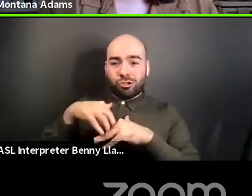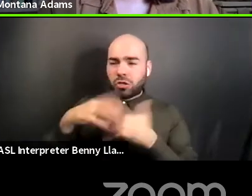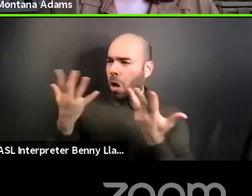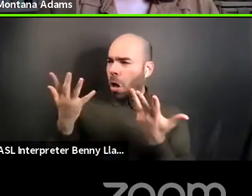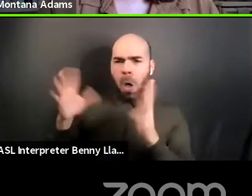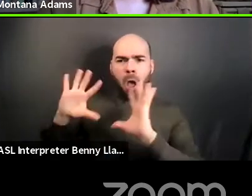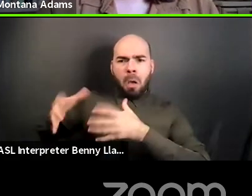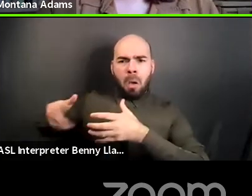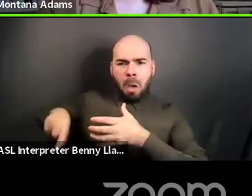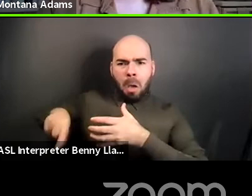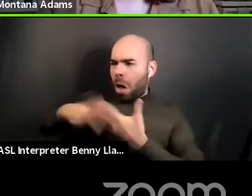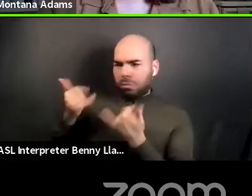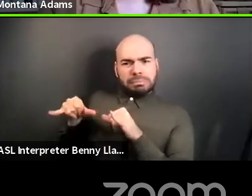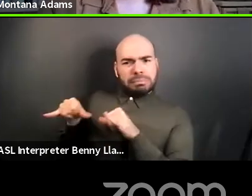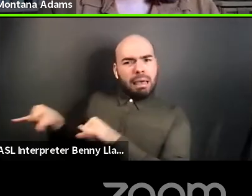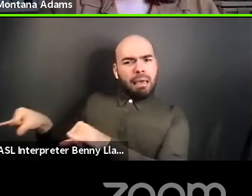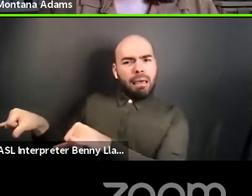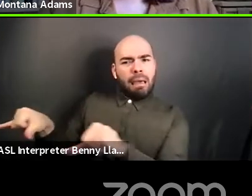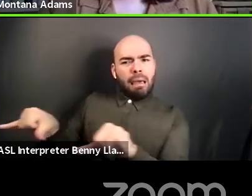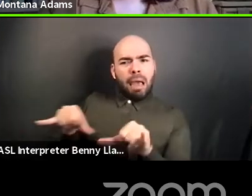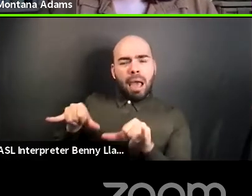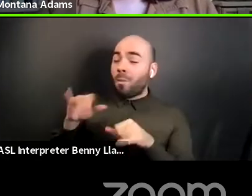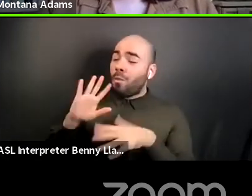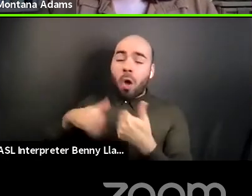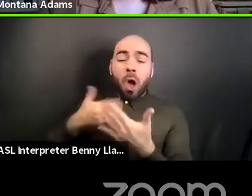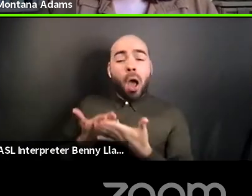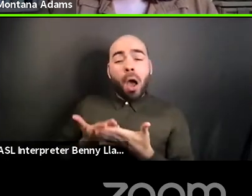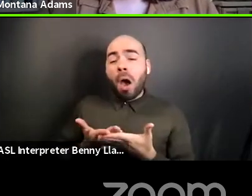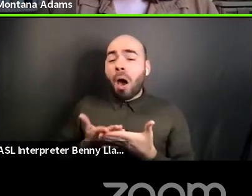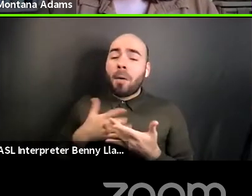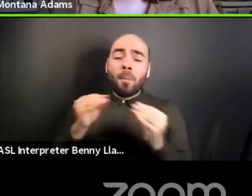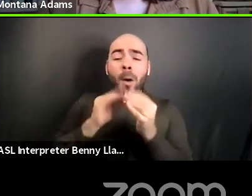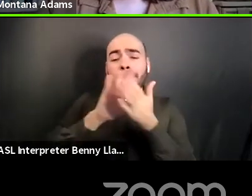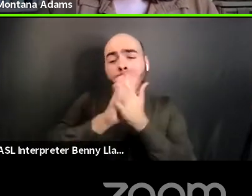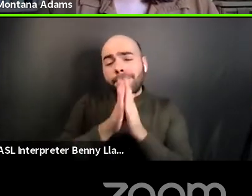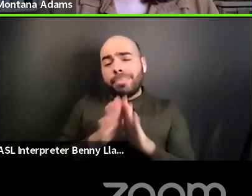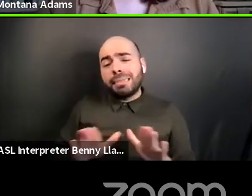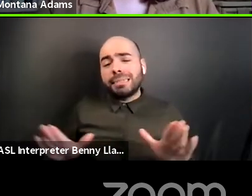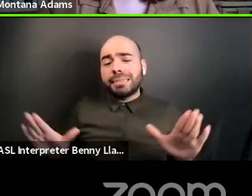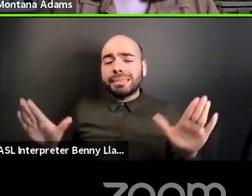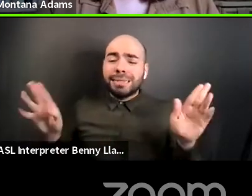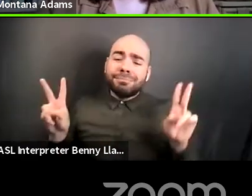all peaceful, we're all, you know,